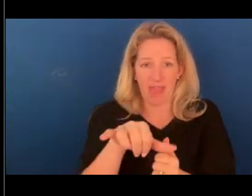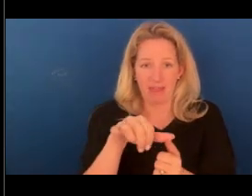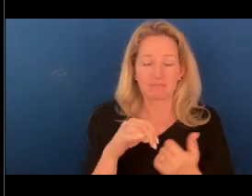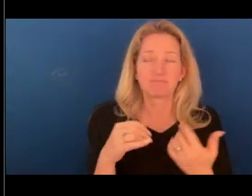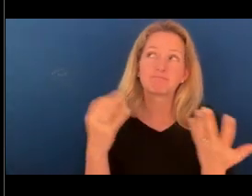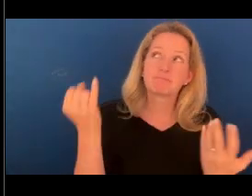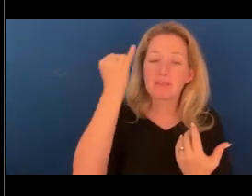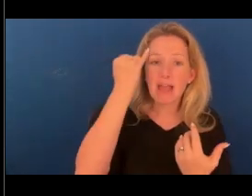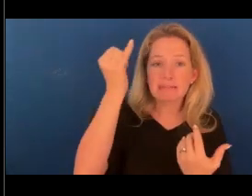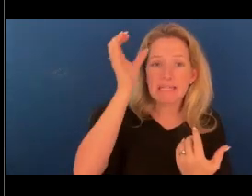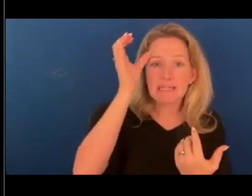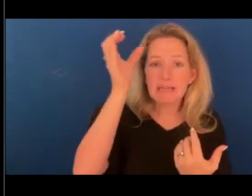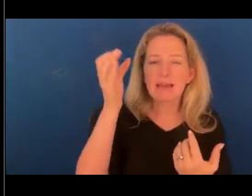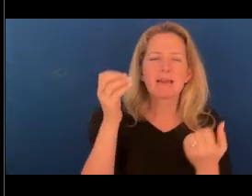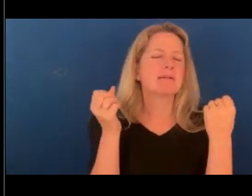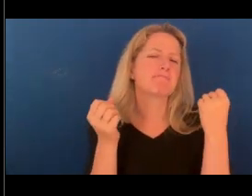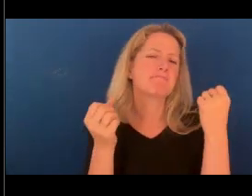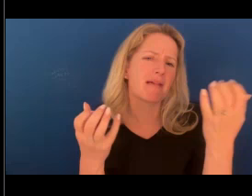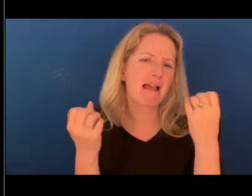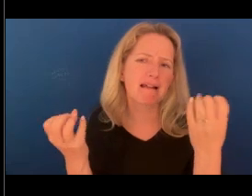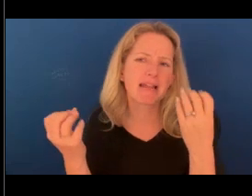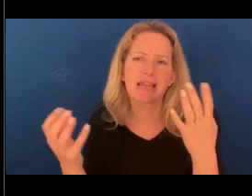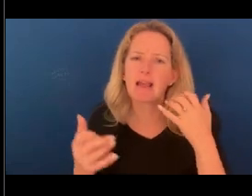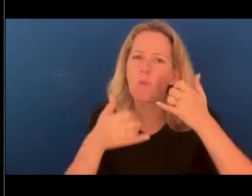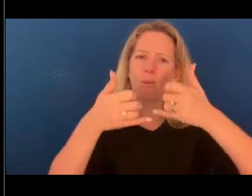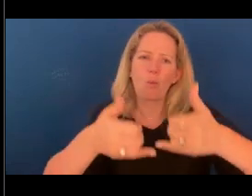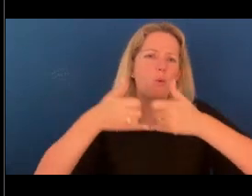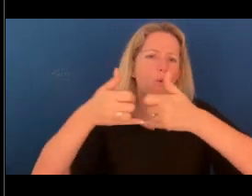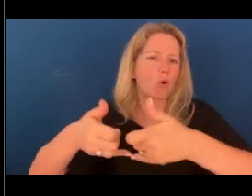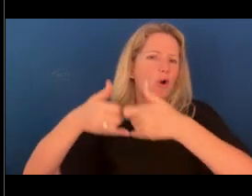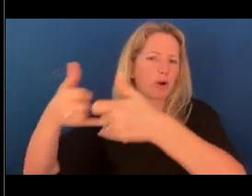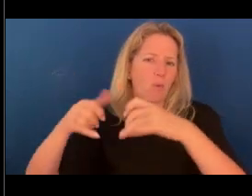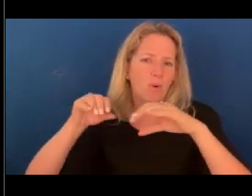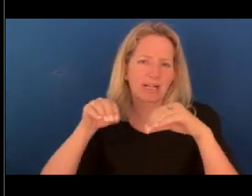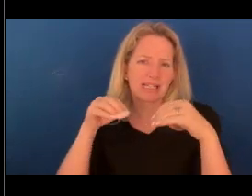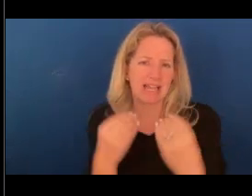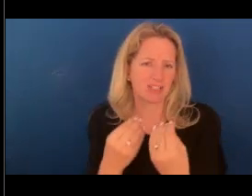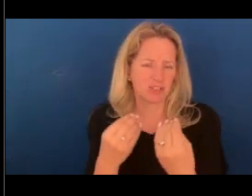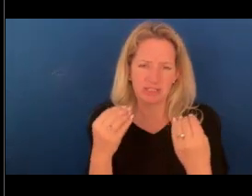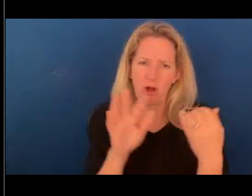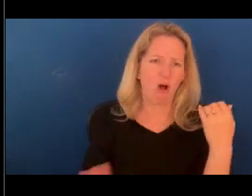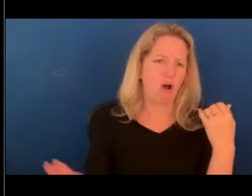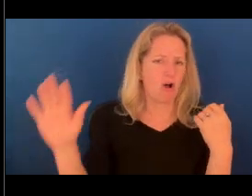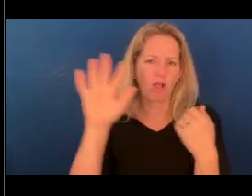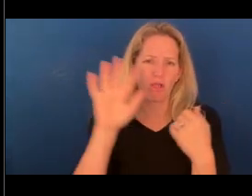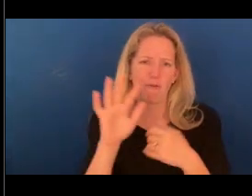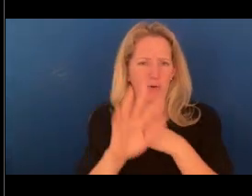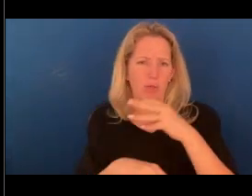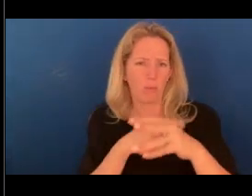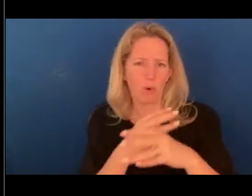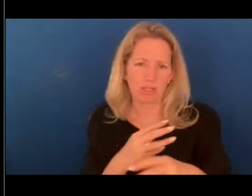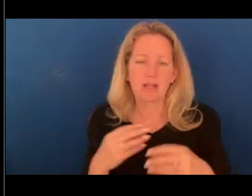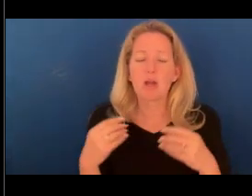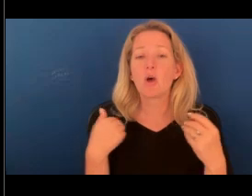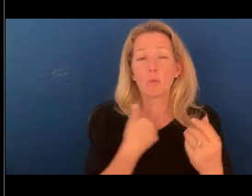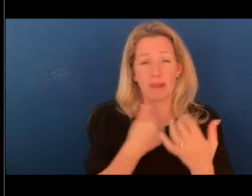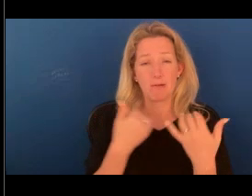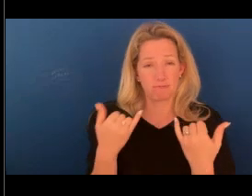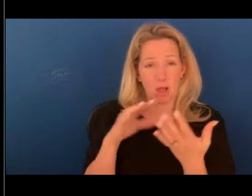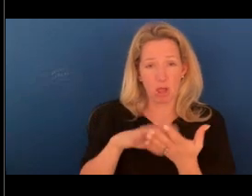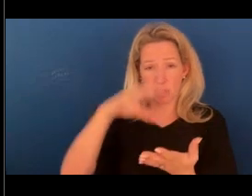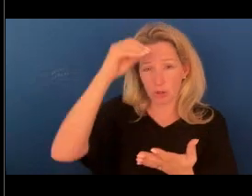that we would, just like there are many award organizations at this point around the world. And so we are in deep learning mode. We've